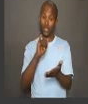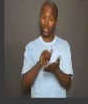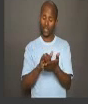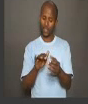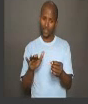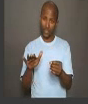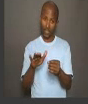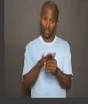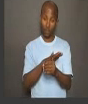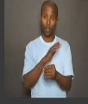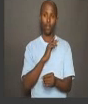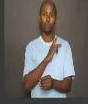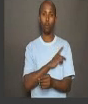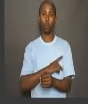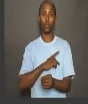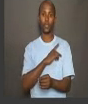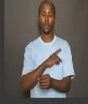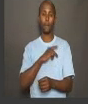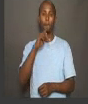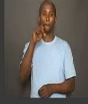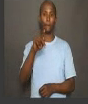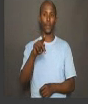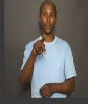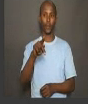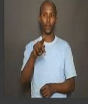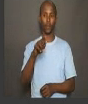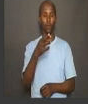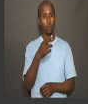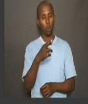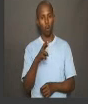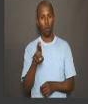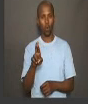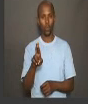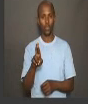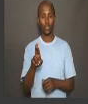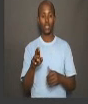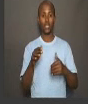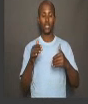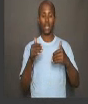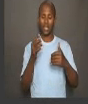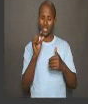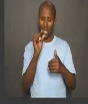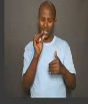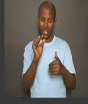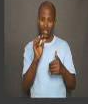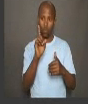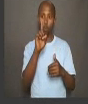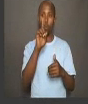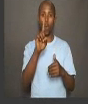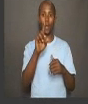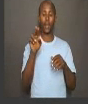satisfies property P, or there is at least